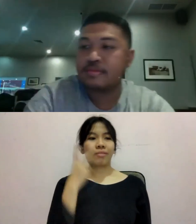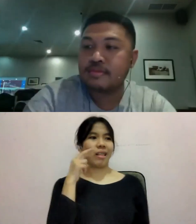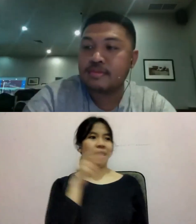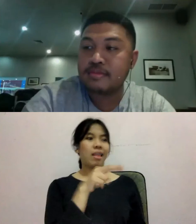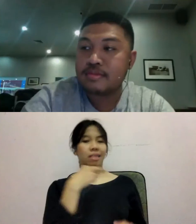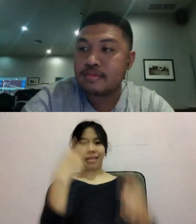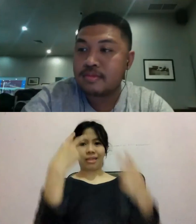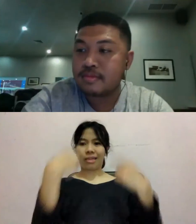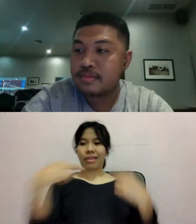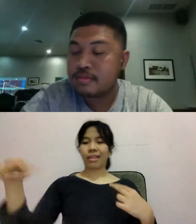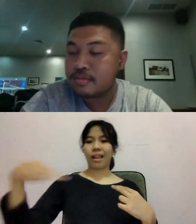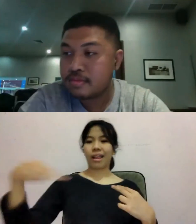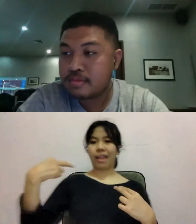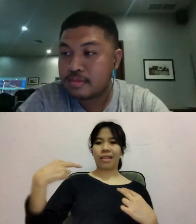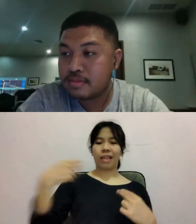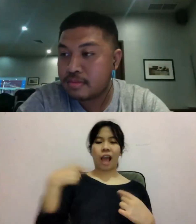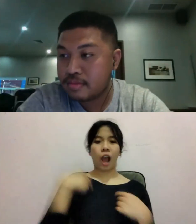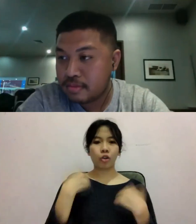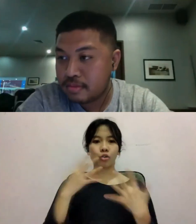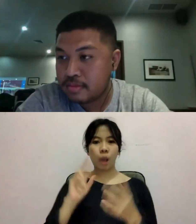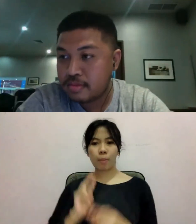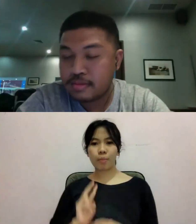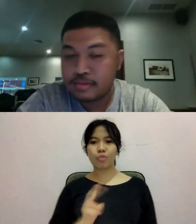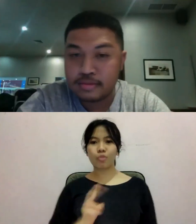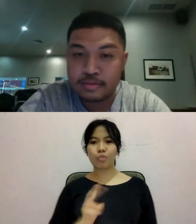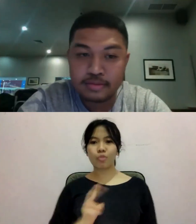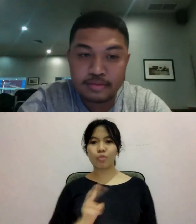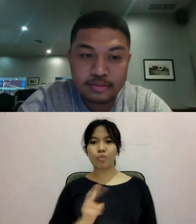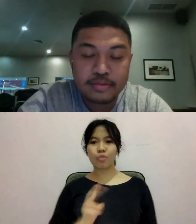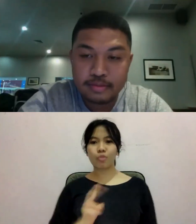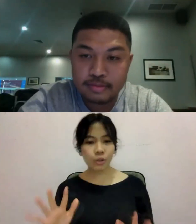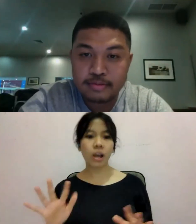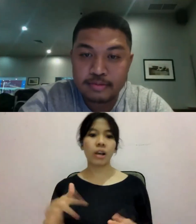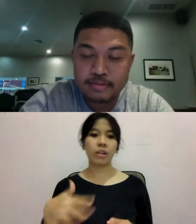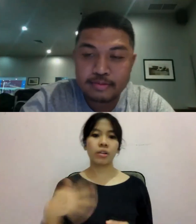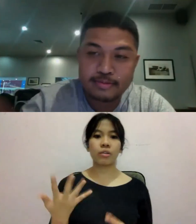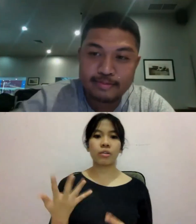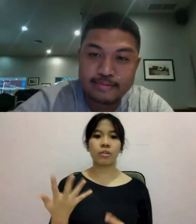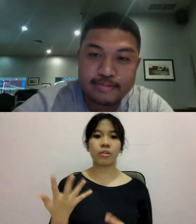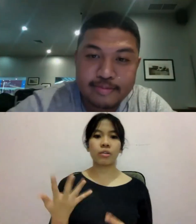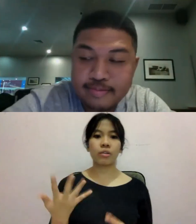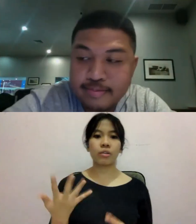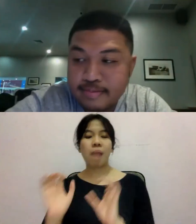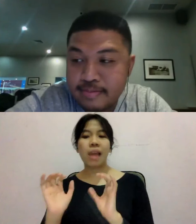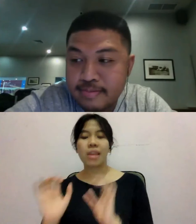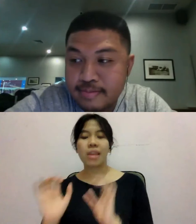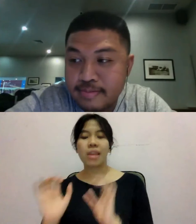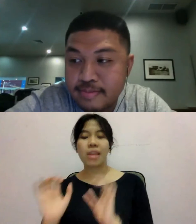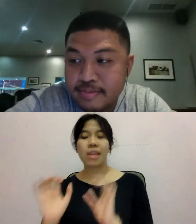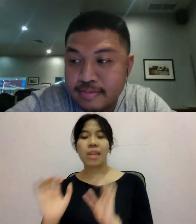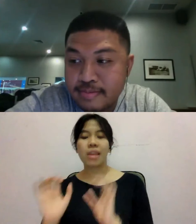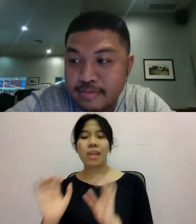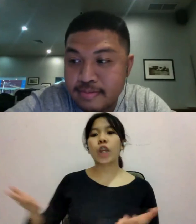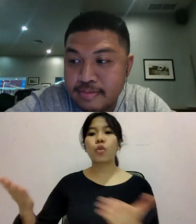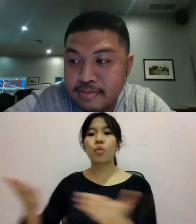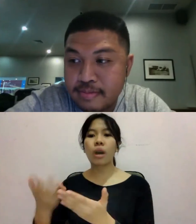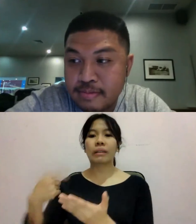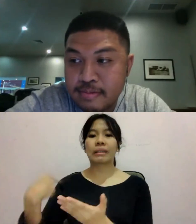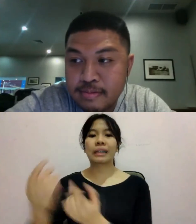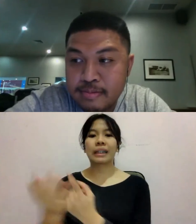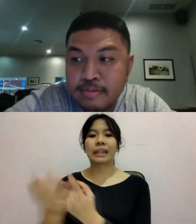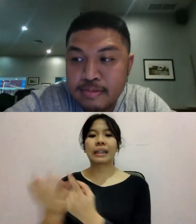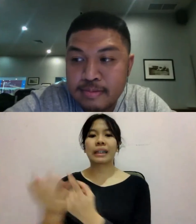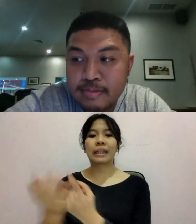transitioned, and also I experienced some sort of discrimination from the environment at that time, which was my educational